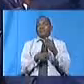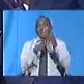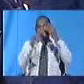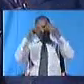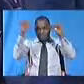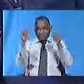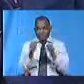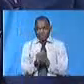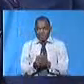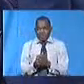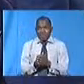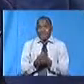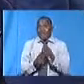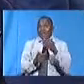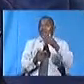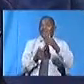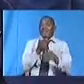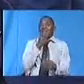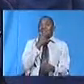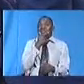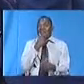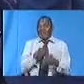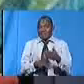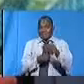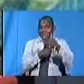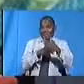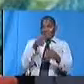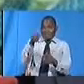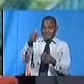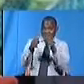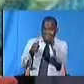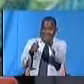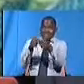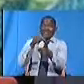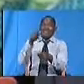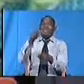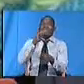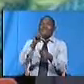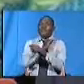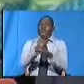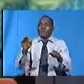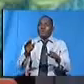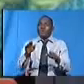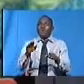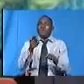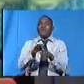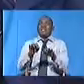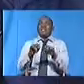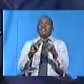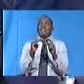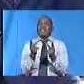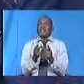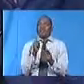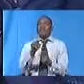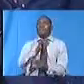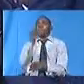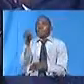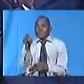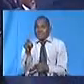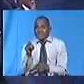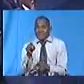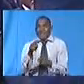By Dr. Baumia's own admission, no polling agent was questioned